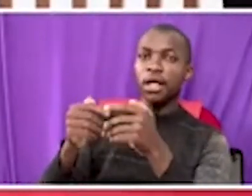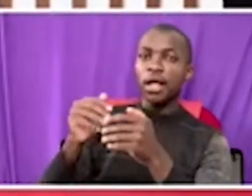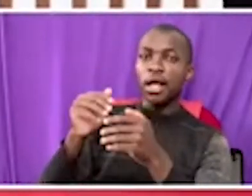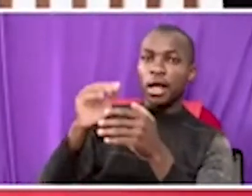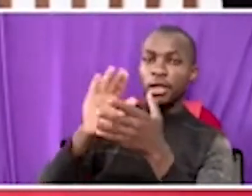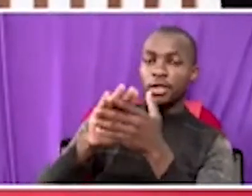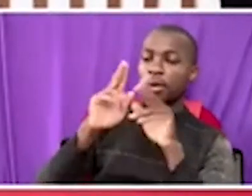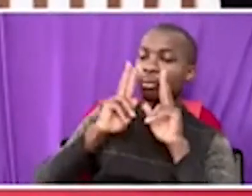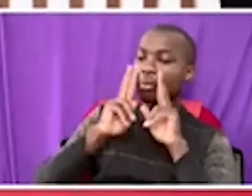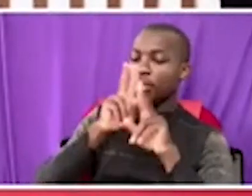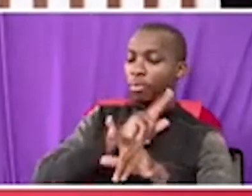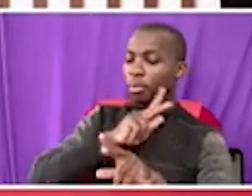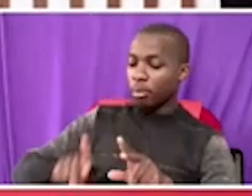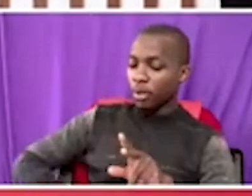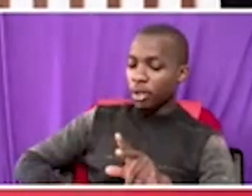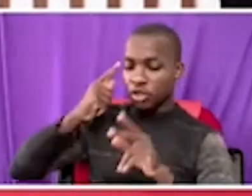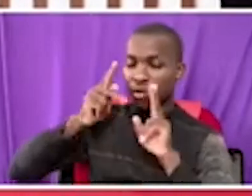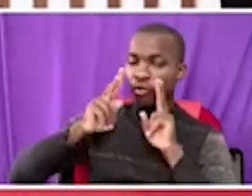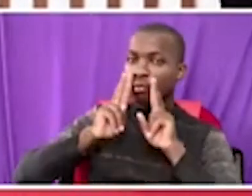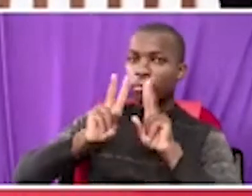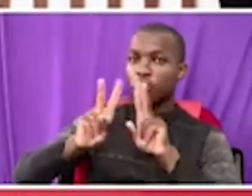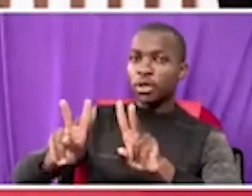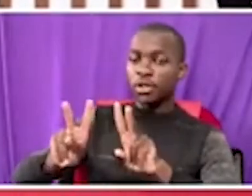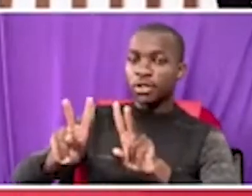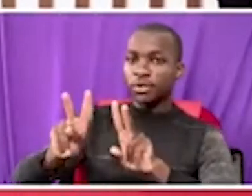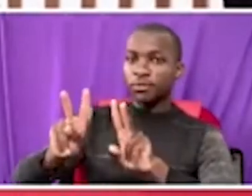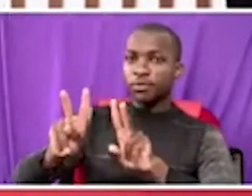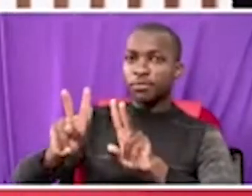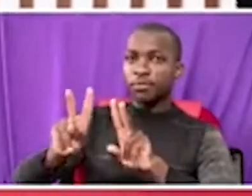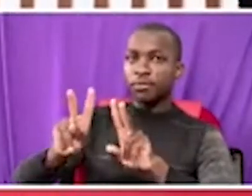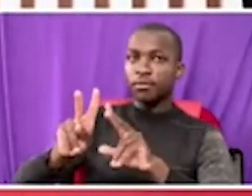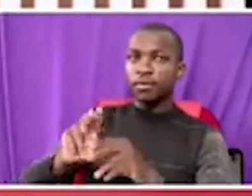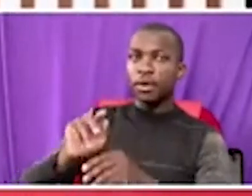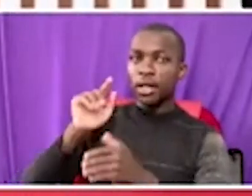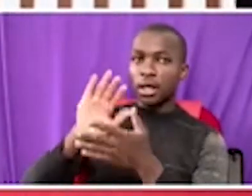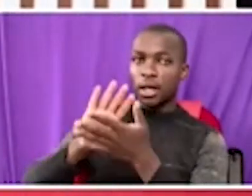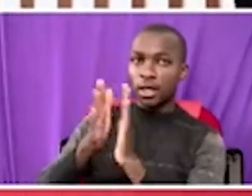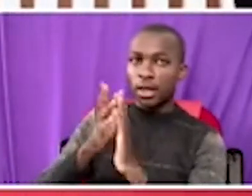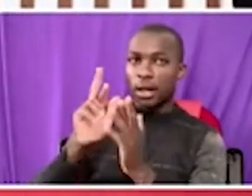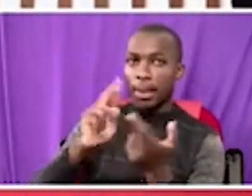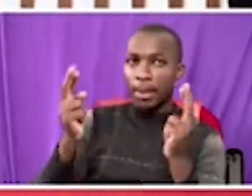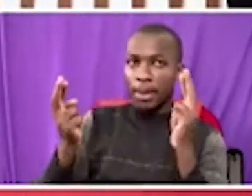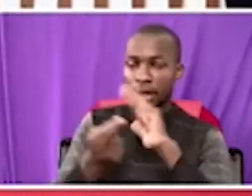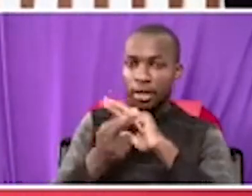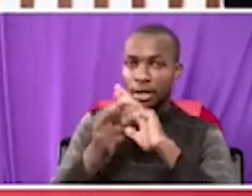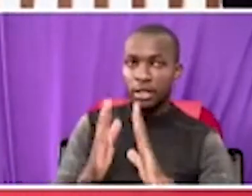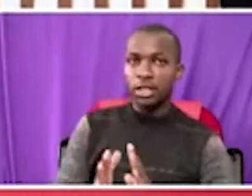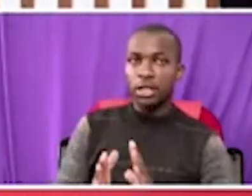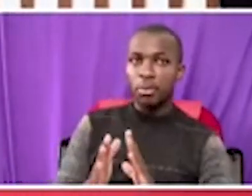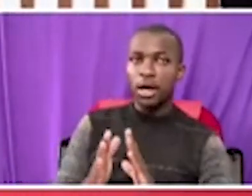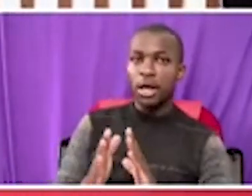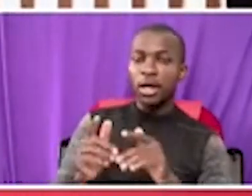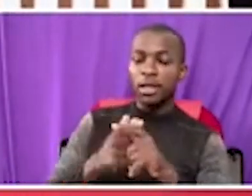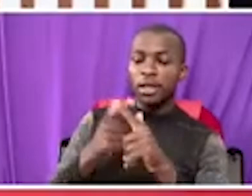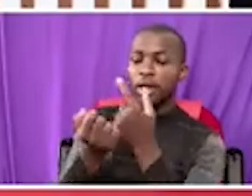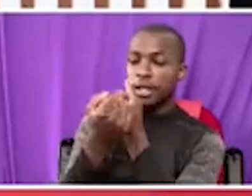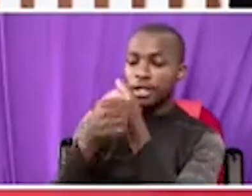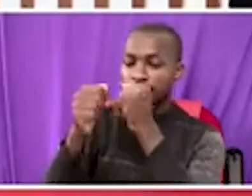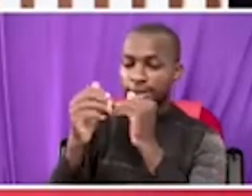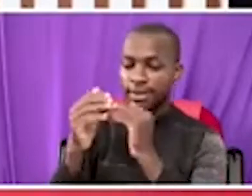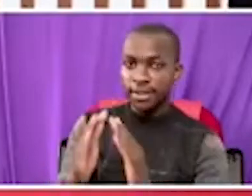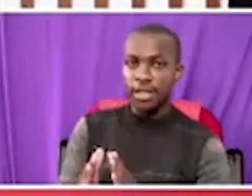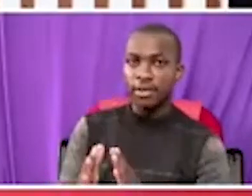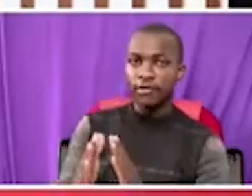Prince of Peace. He is quintessential. He is the Redeemer. He is the Savior. He